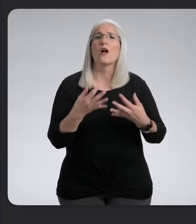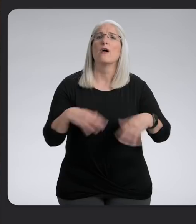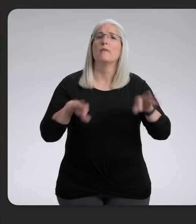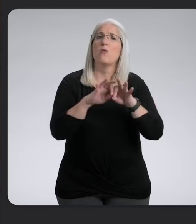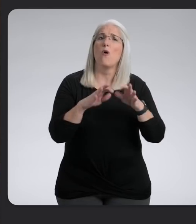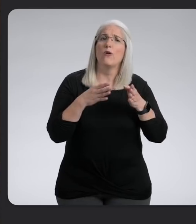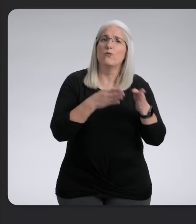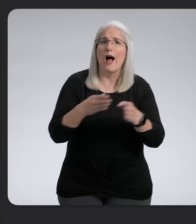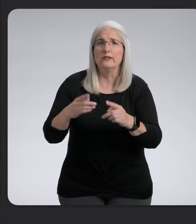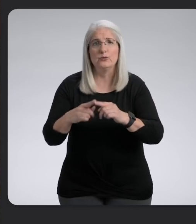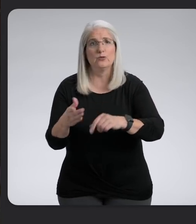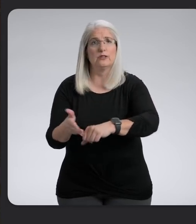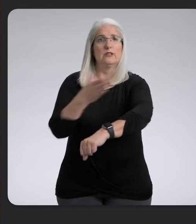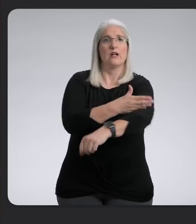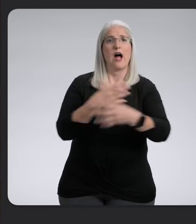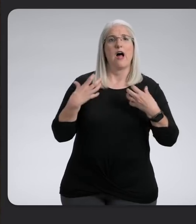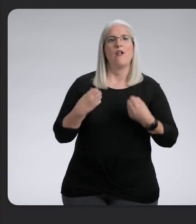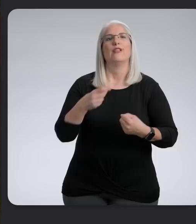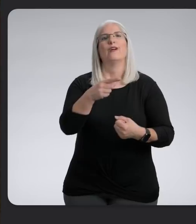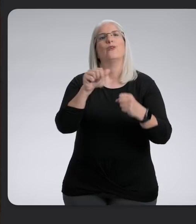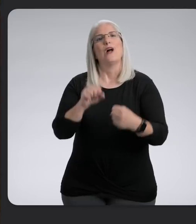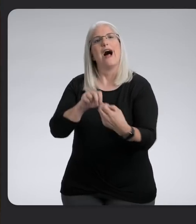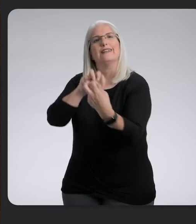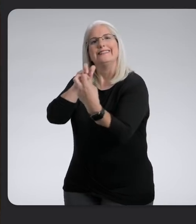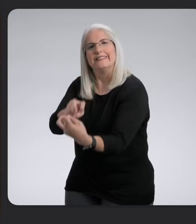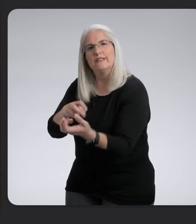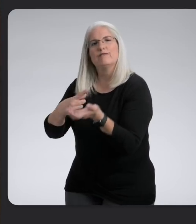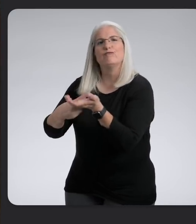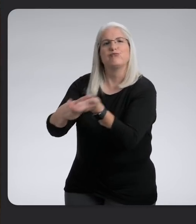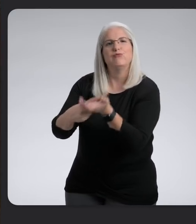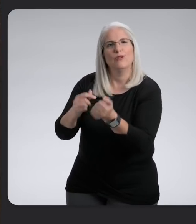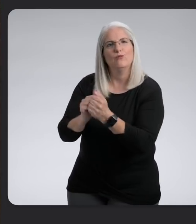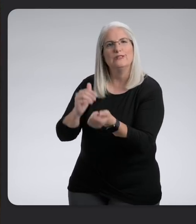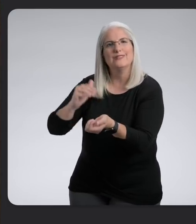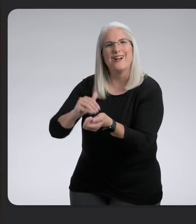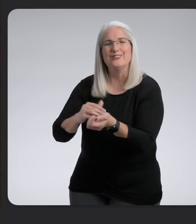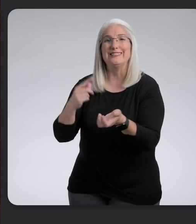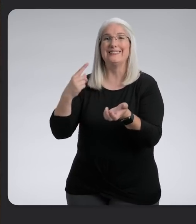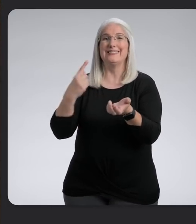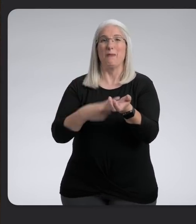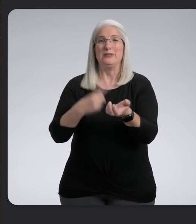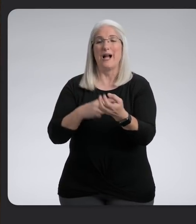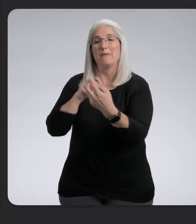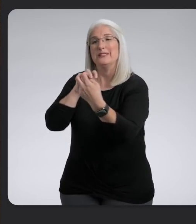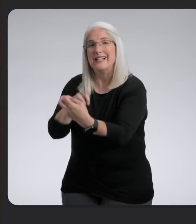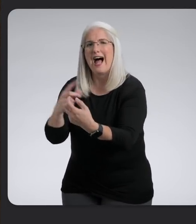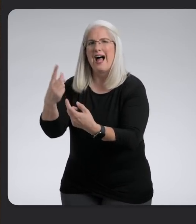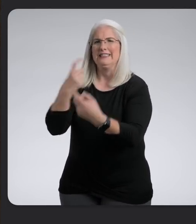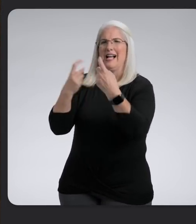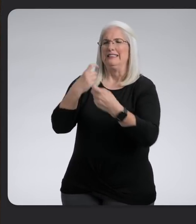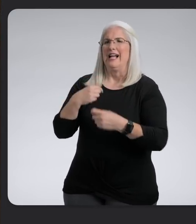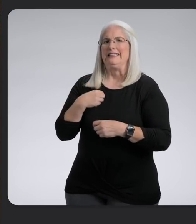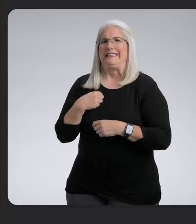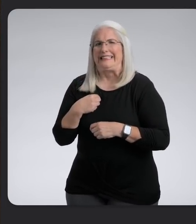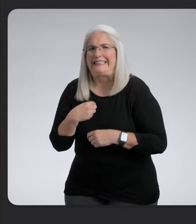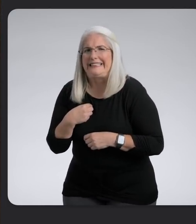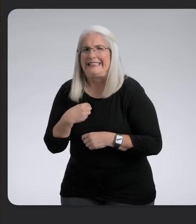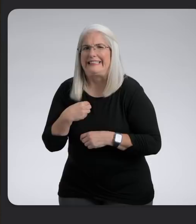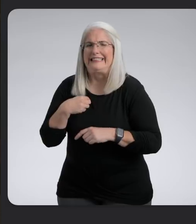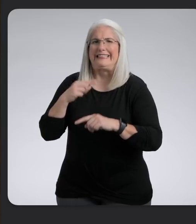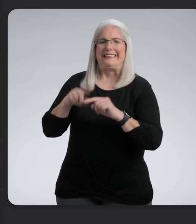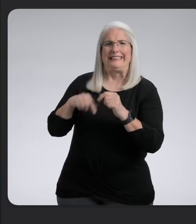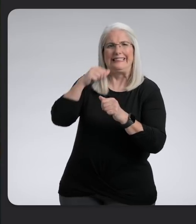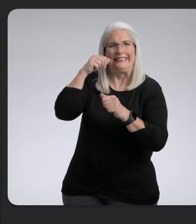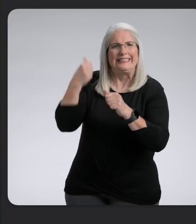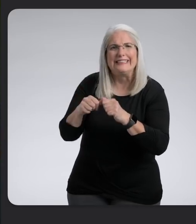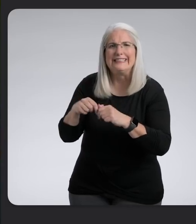doctor. During your visit, physicians look at your vitals and labs, but will also ask you about everyday health activities like exercise and sleep.